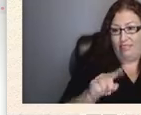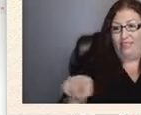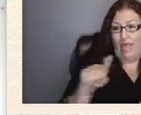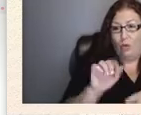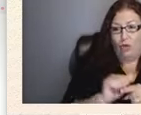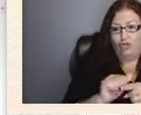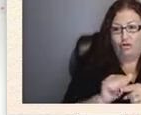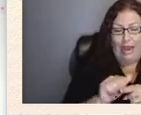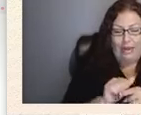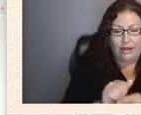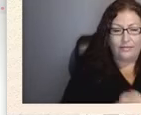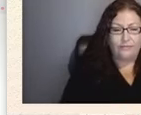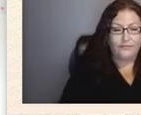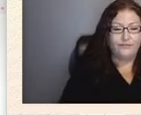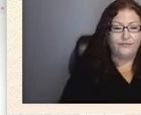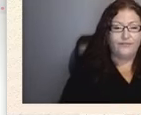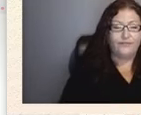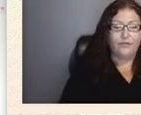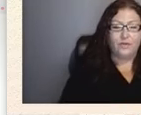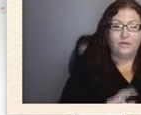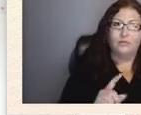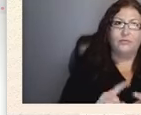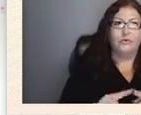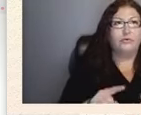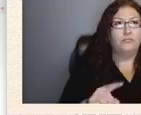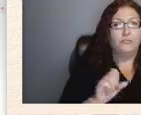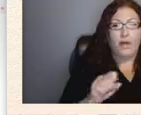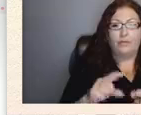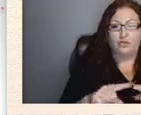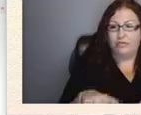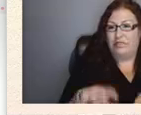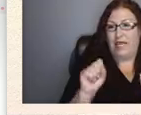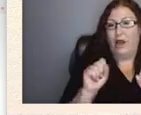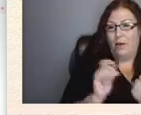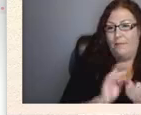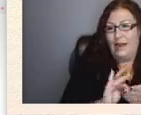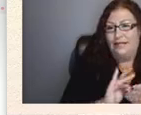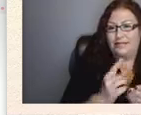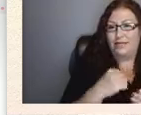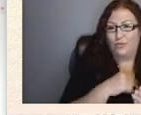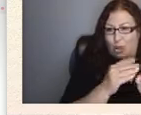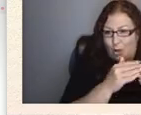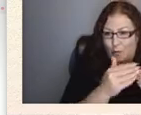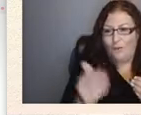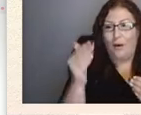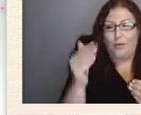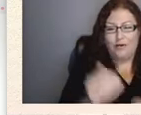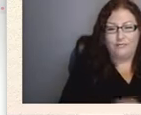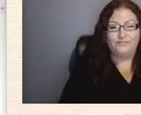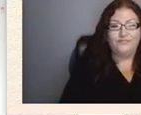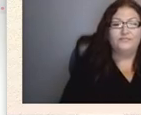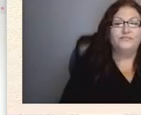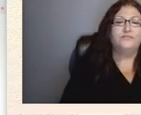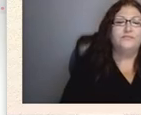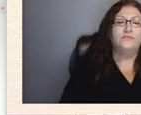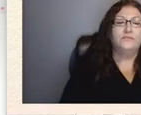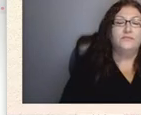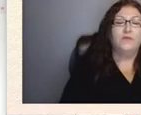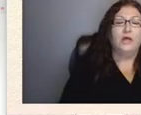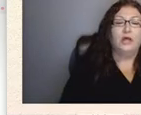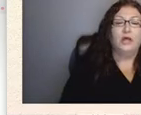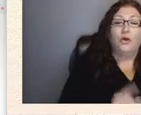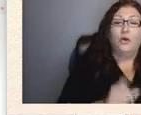to take on medicine as we go forward. And so really what